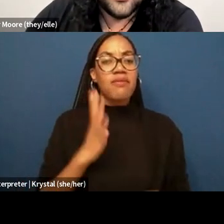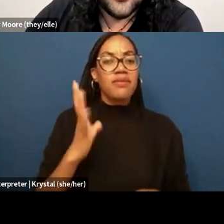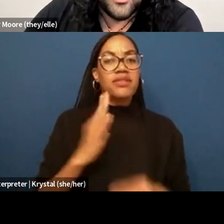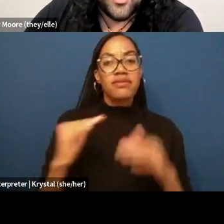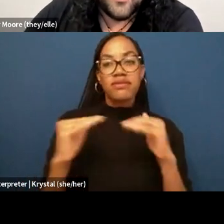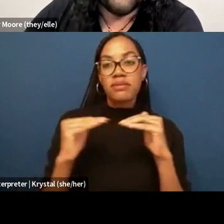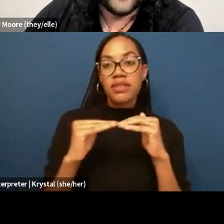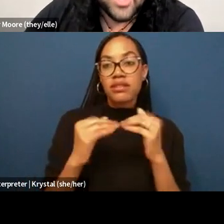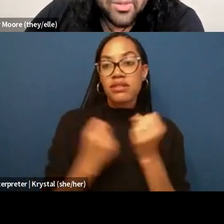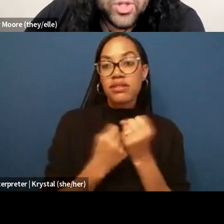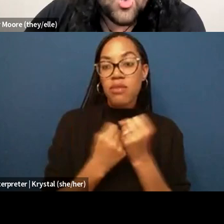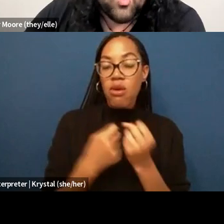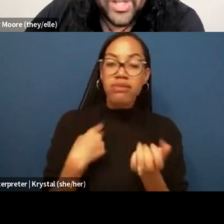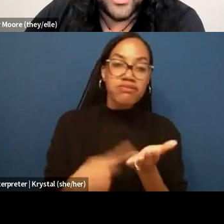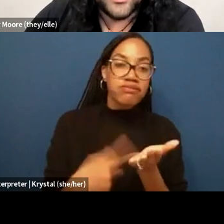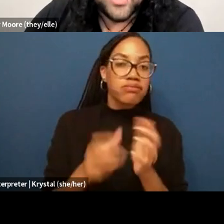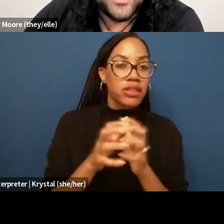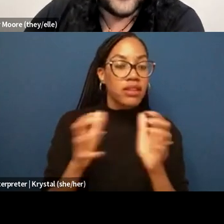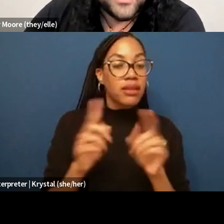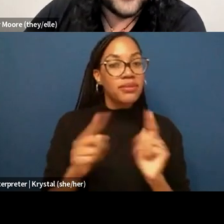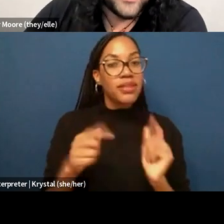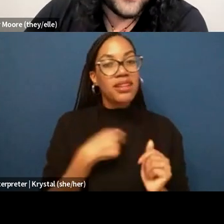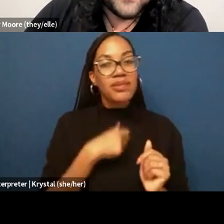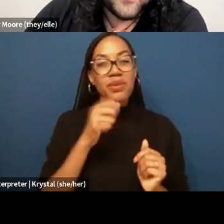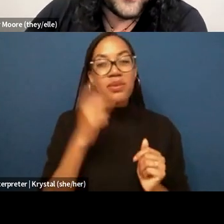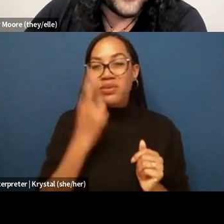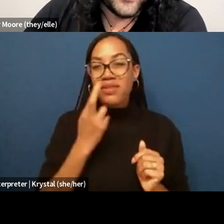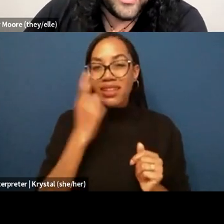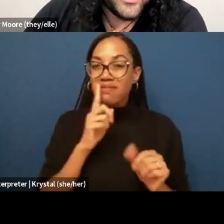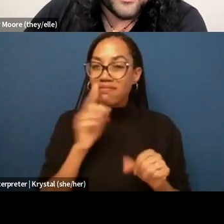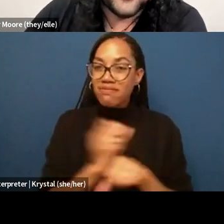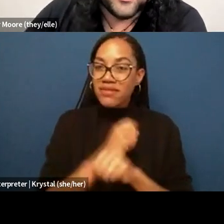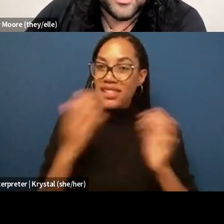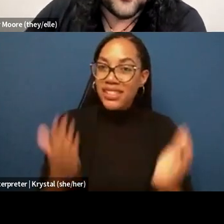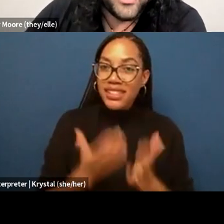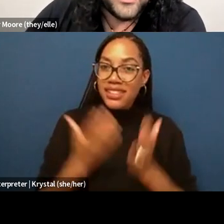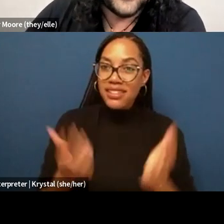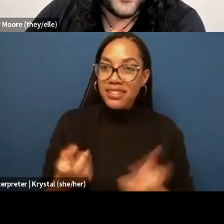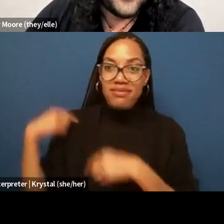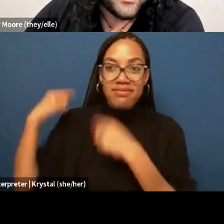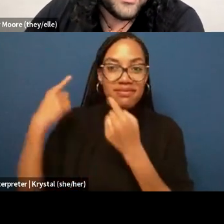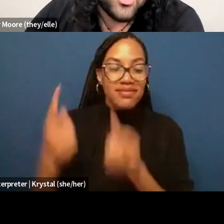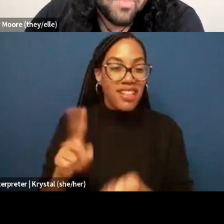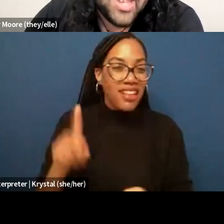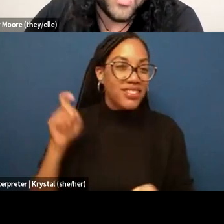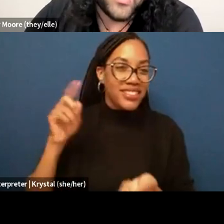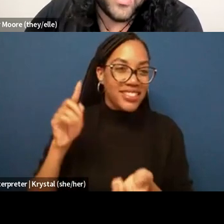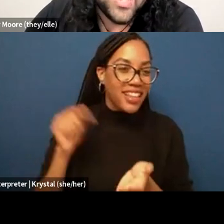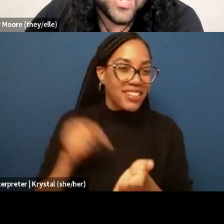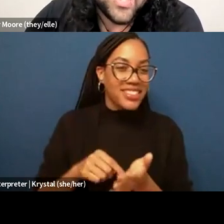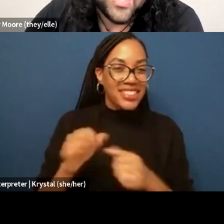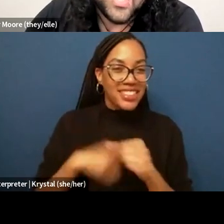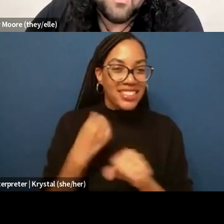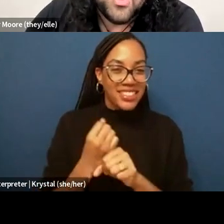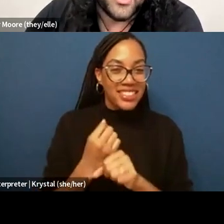a lot. But like, we don't realize that it's existed for hundreds and thousands of years, right? It's interdependence